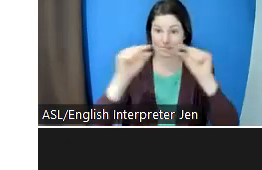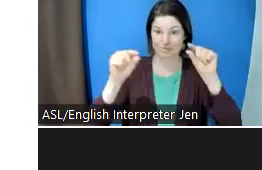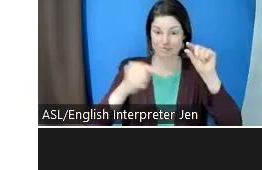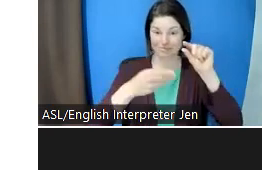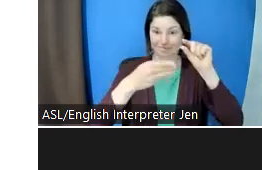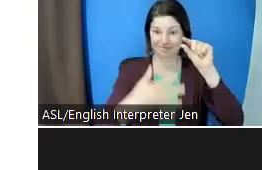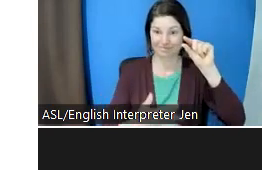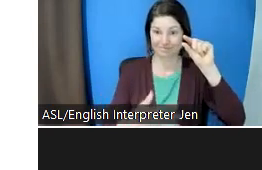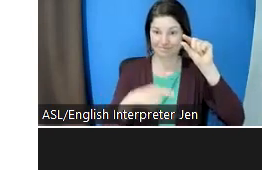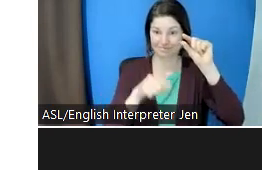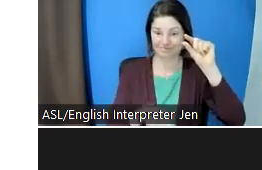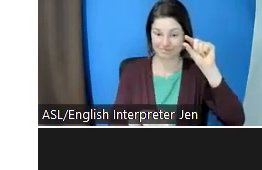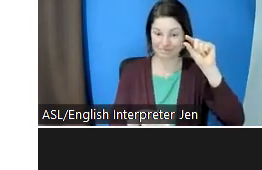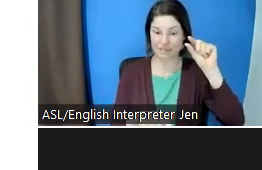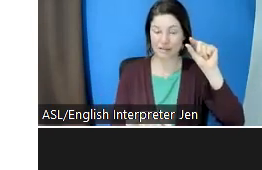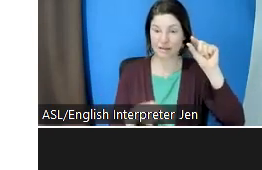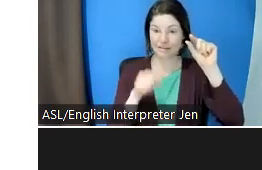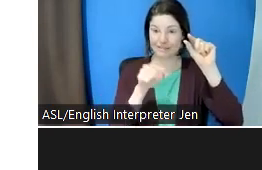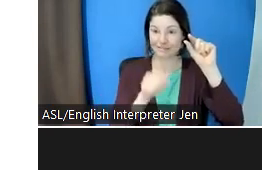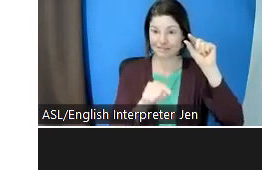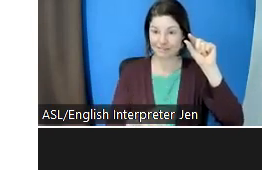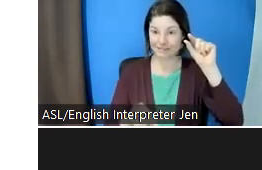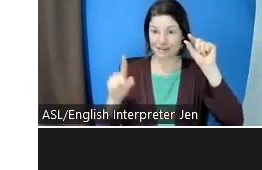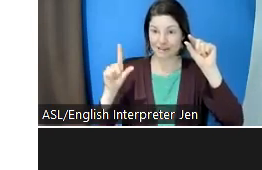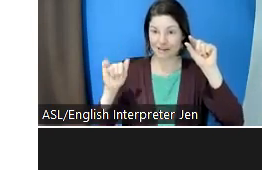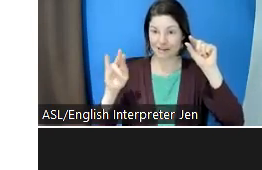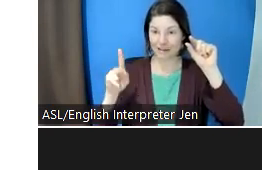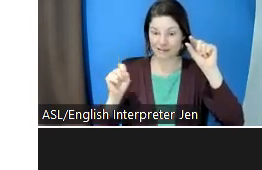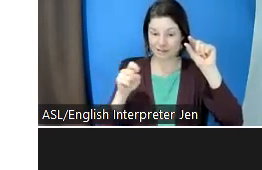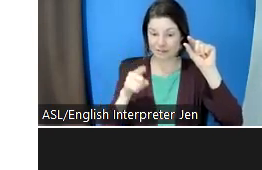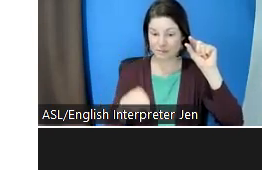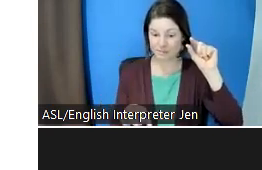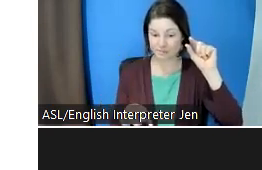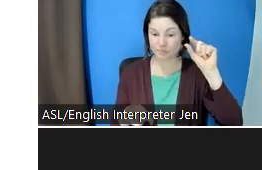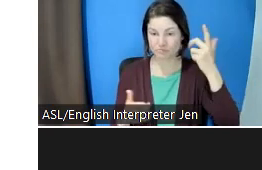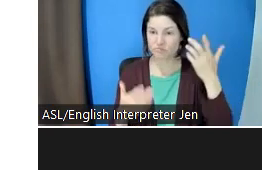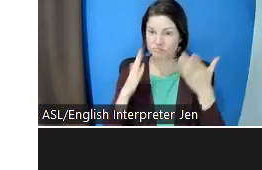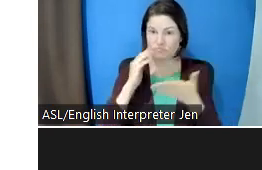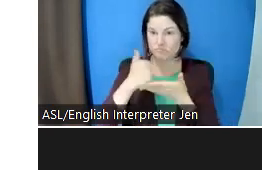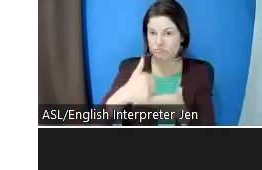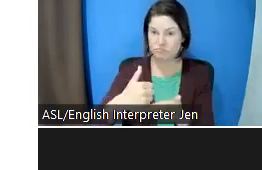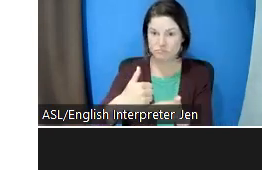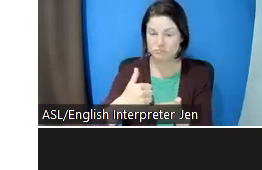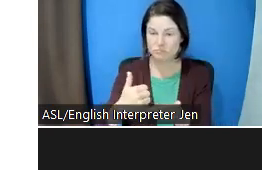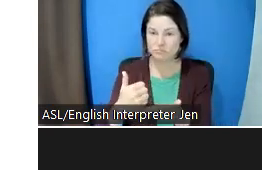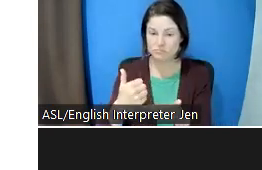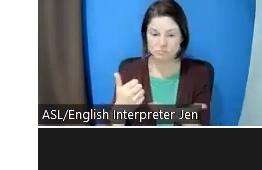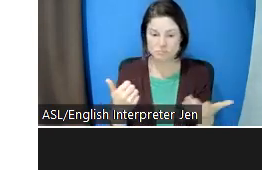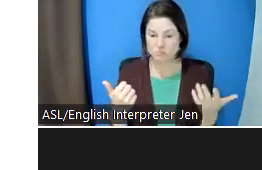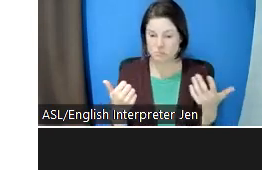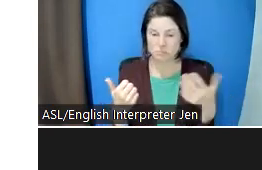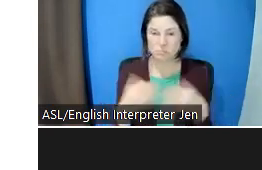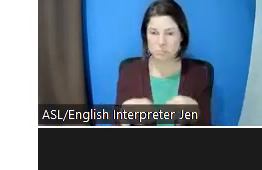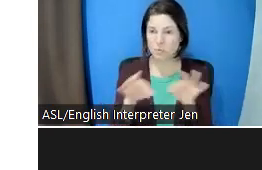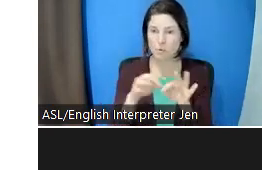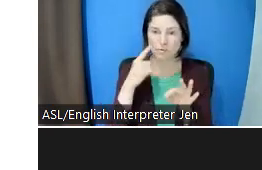the presentation. But each one of these links are a helpful and or important link for the